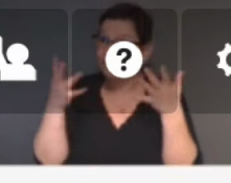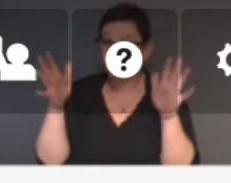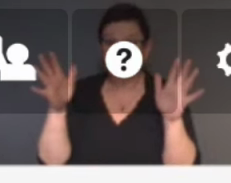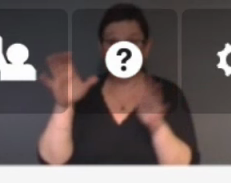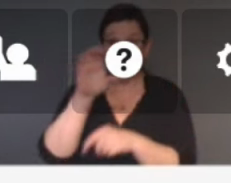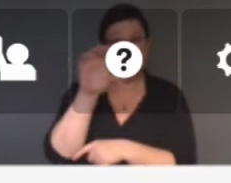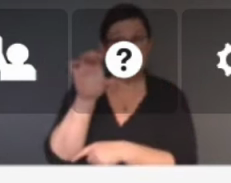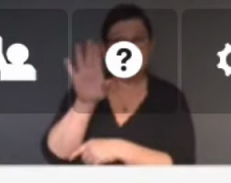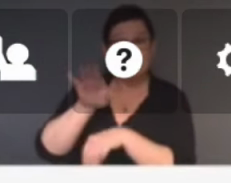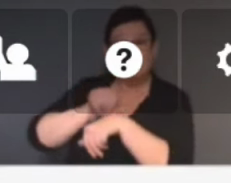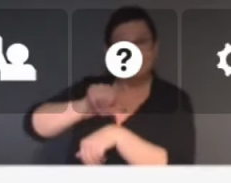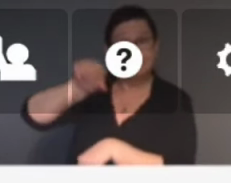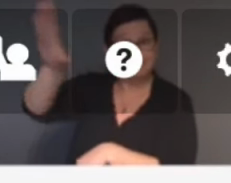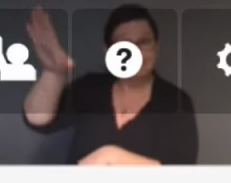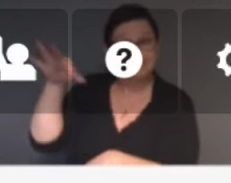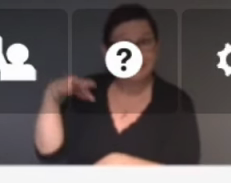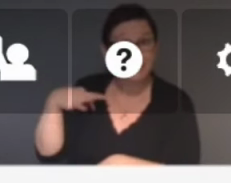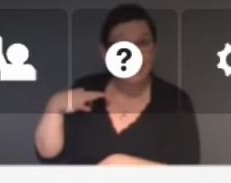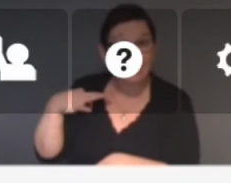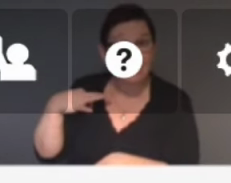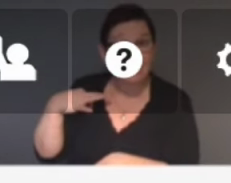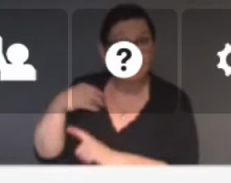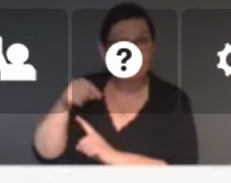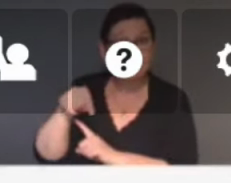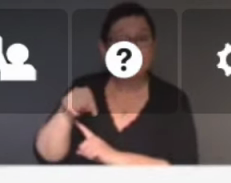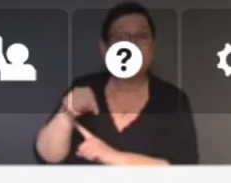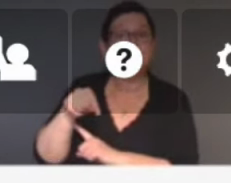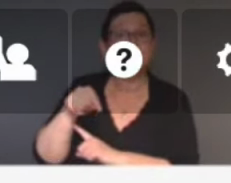the Benefits Inquiries line at